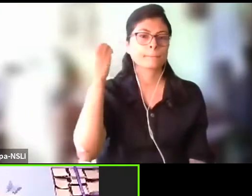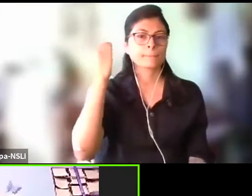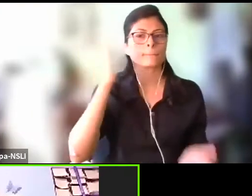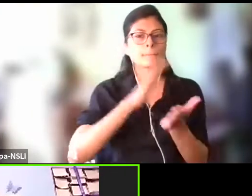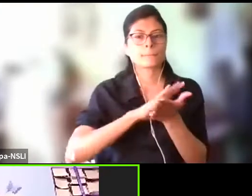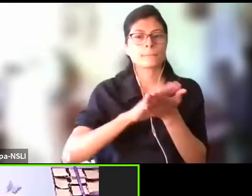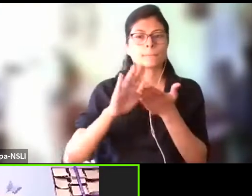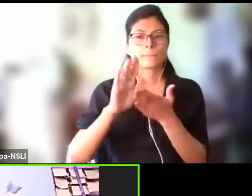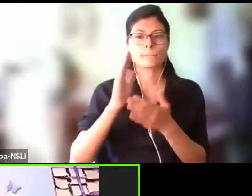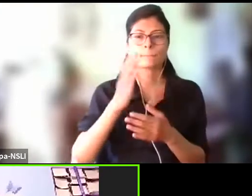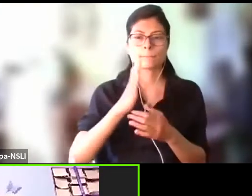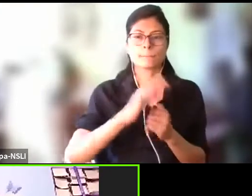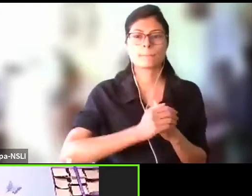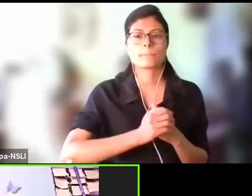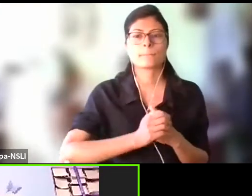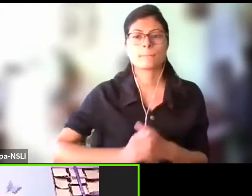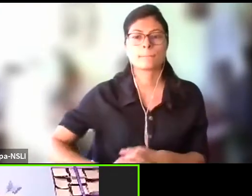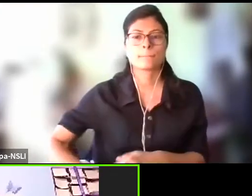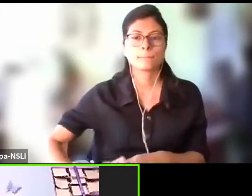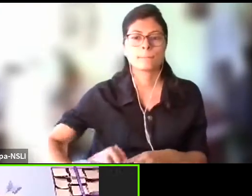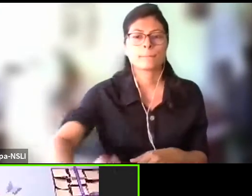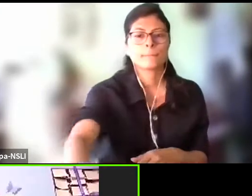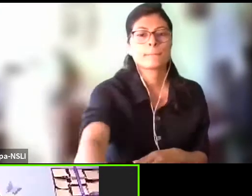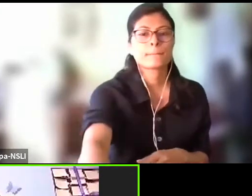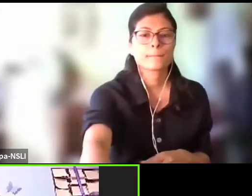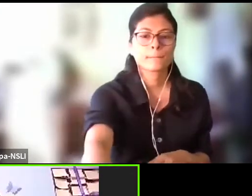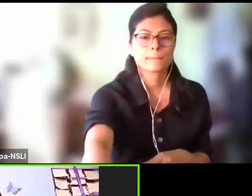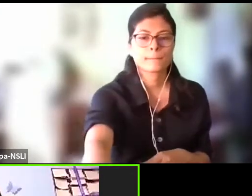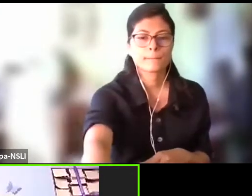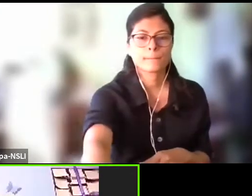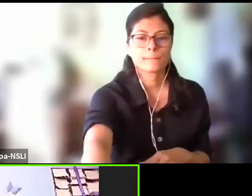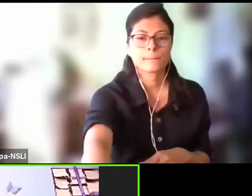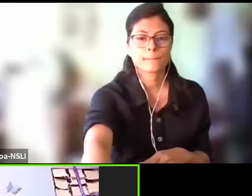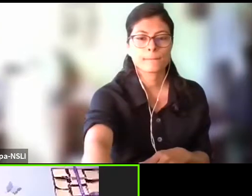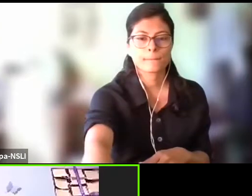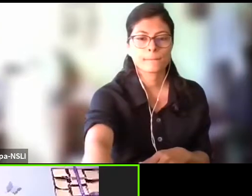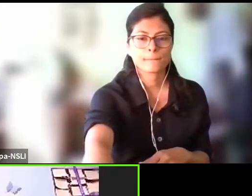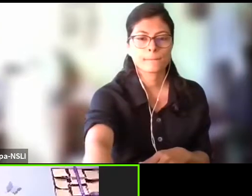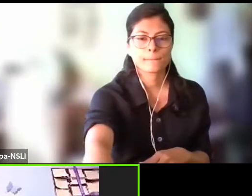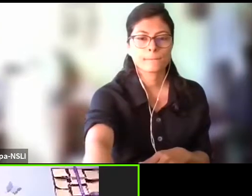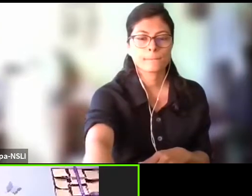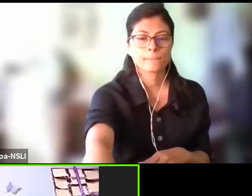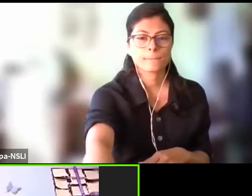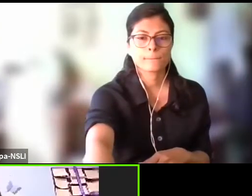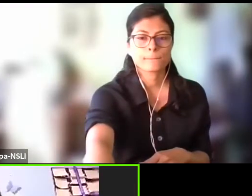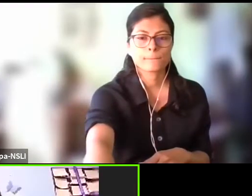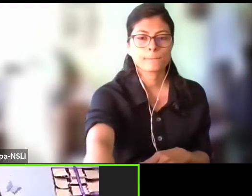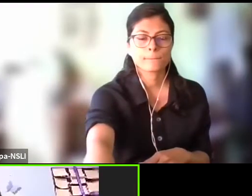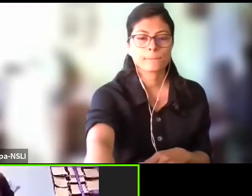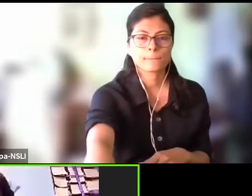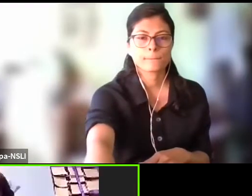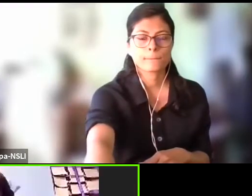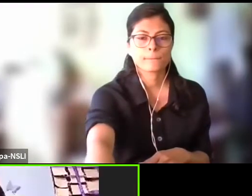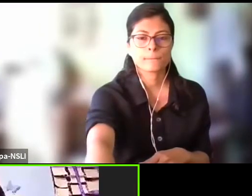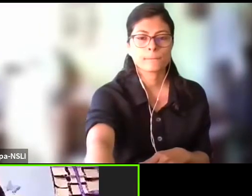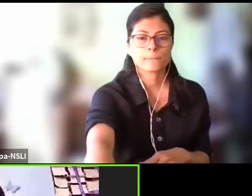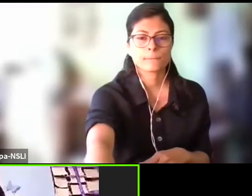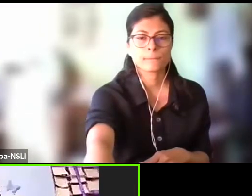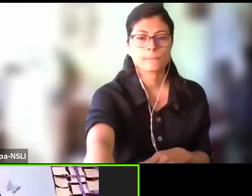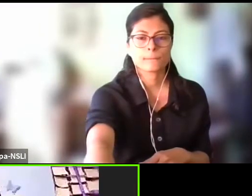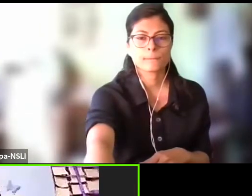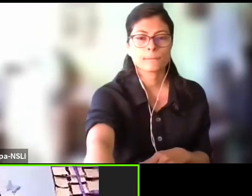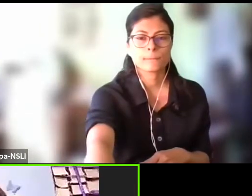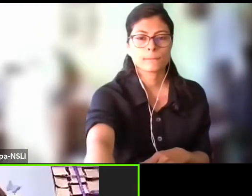in, these women could no longer do so because of the restrictions that were placed by the government on movement and people